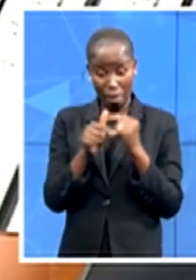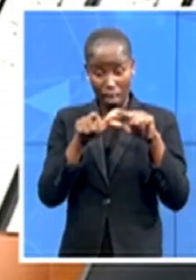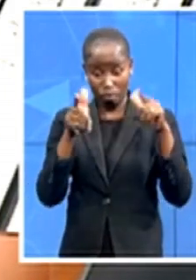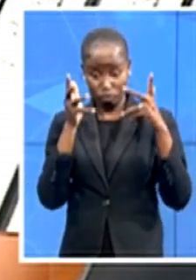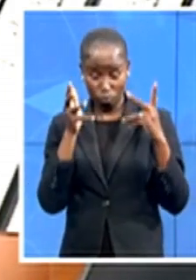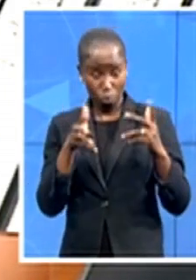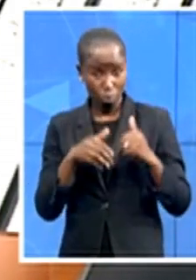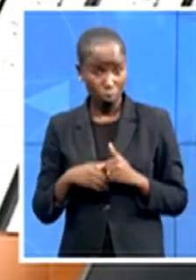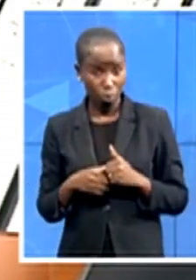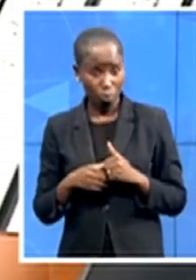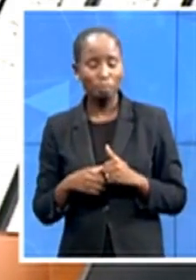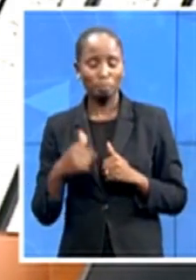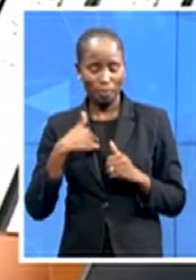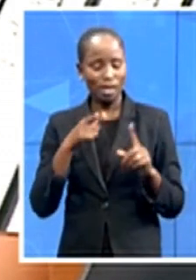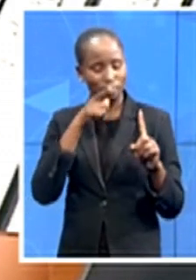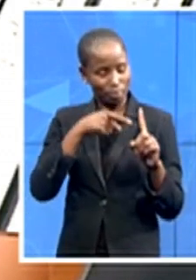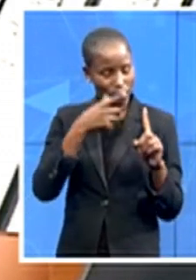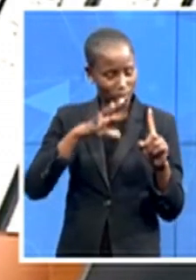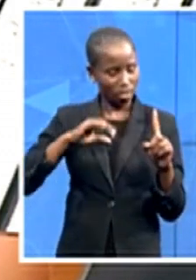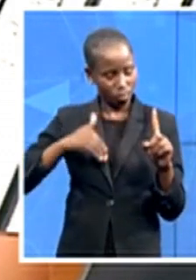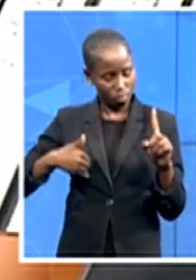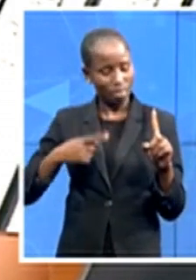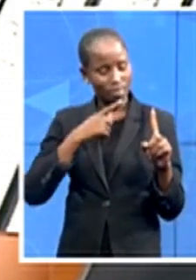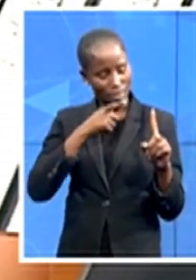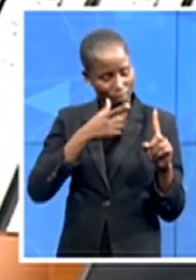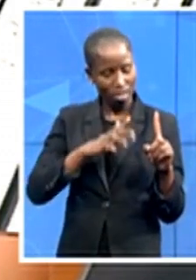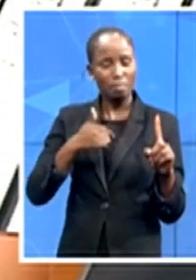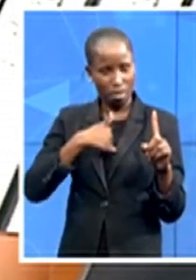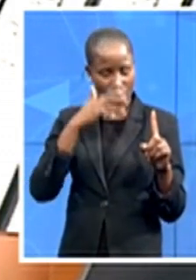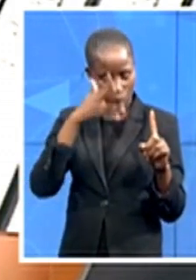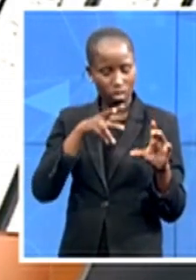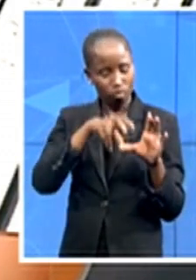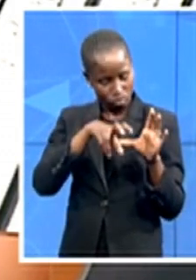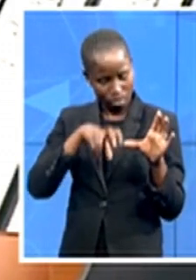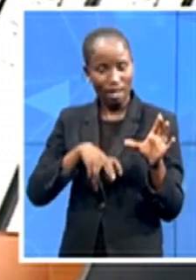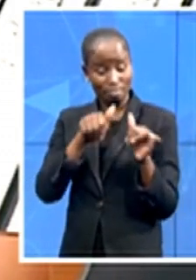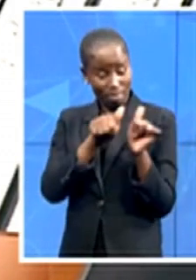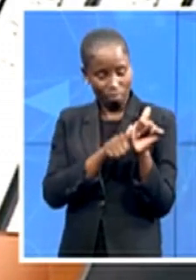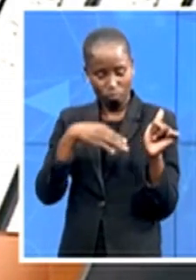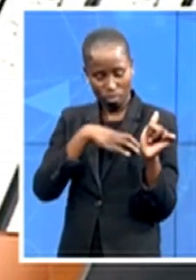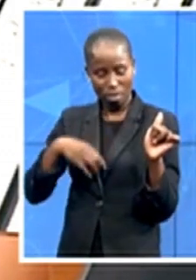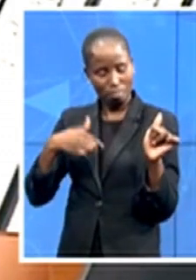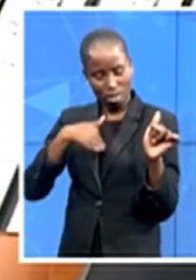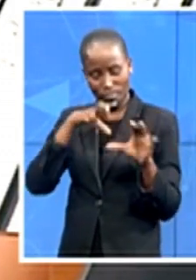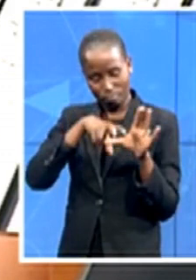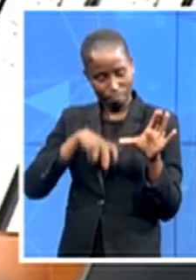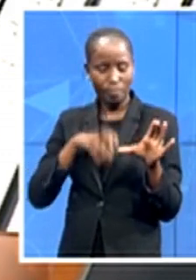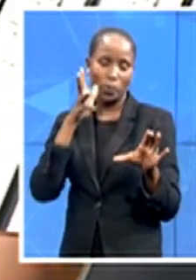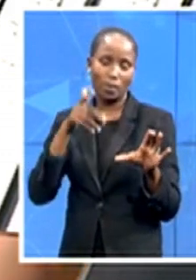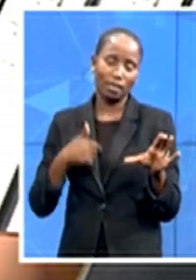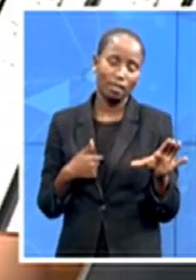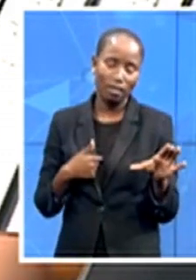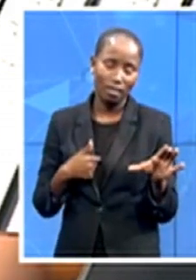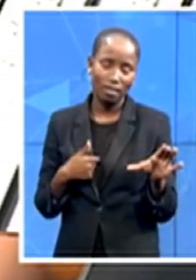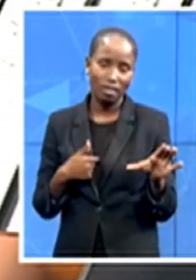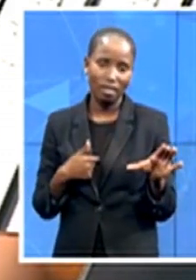my position, Deputy President of the Republic. And I believe that that